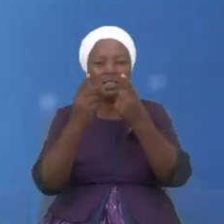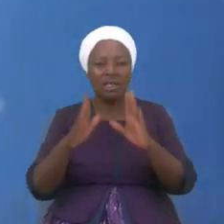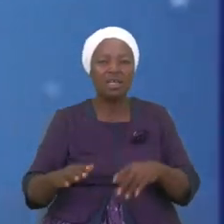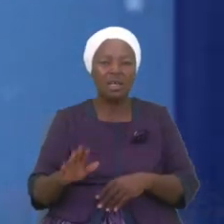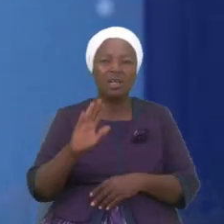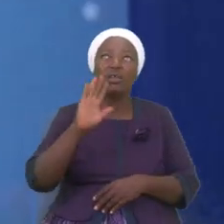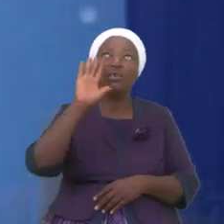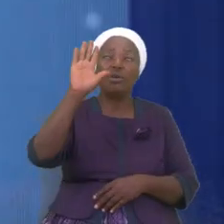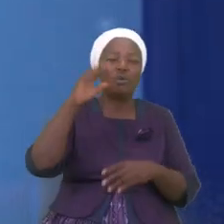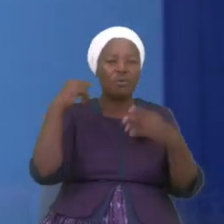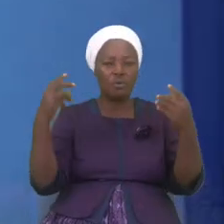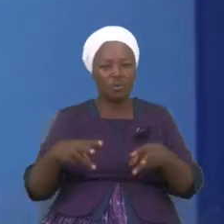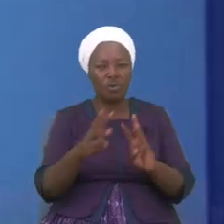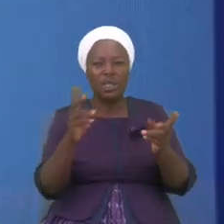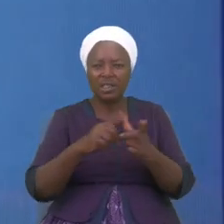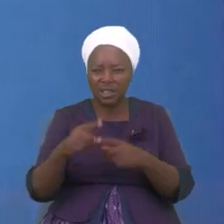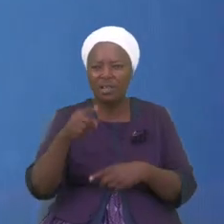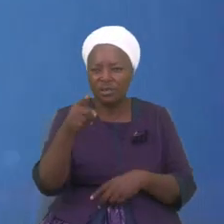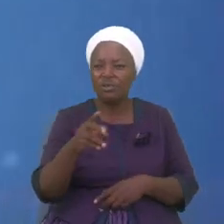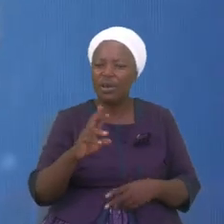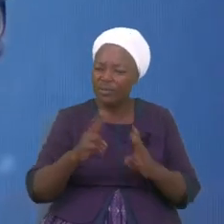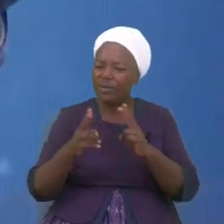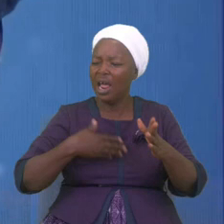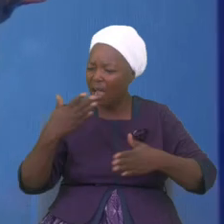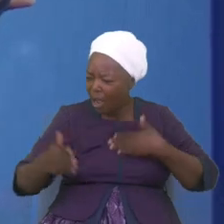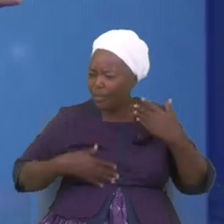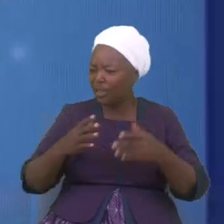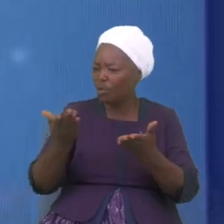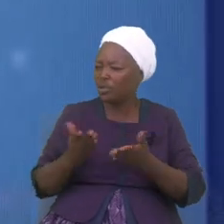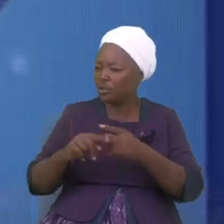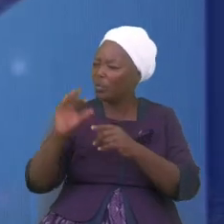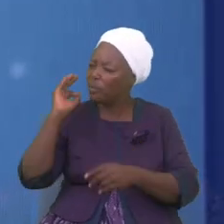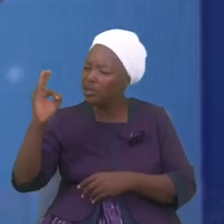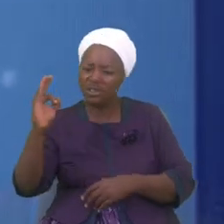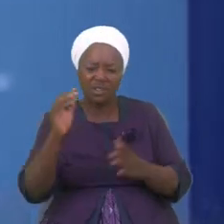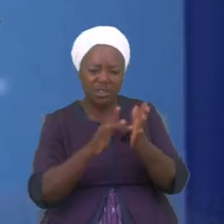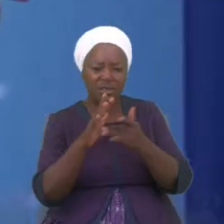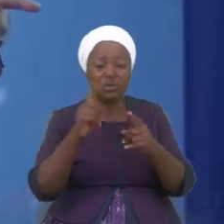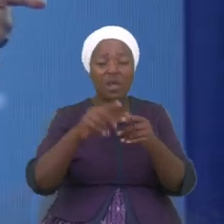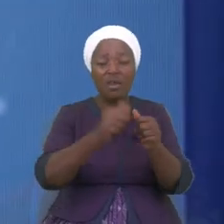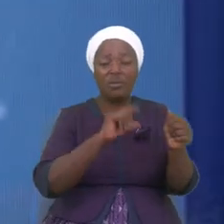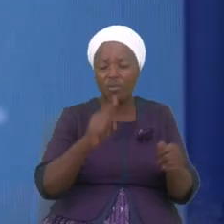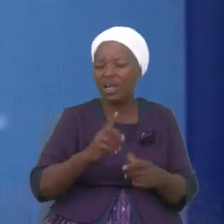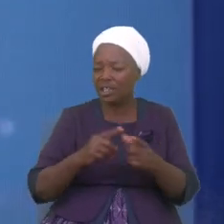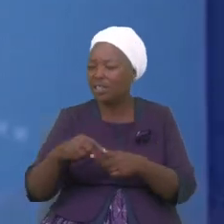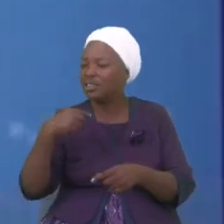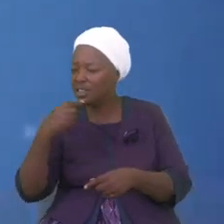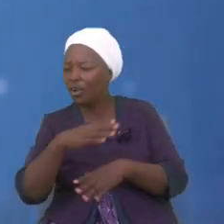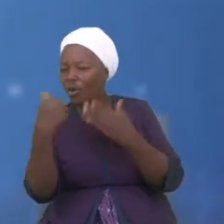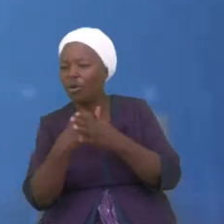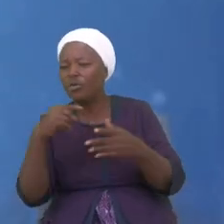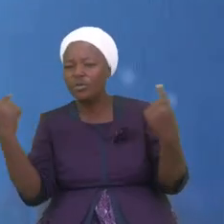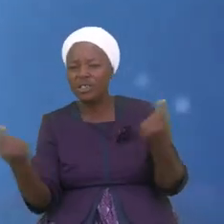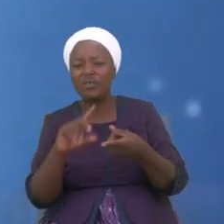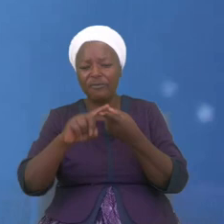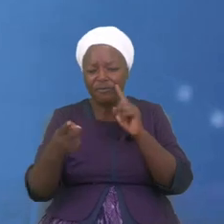so happy. You'll want to tell other people. You'll be so happy and joyful that all the same partners of the past and members